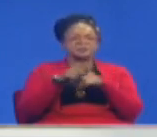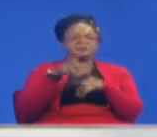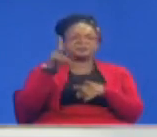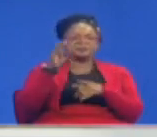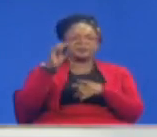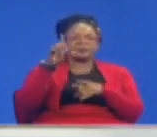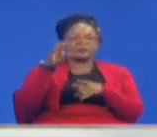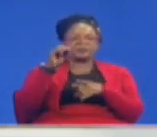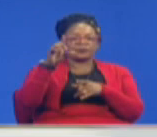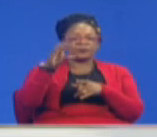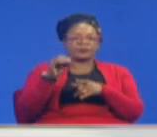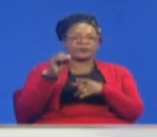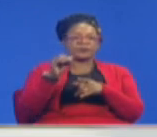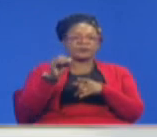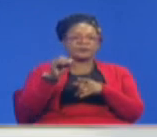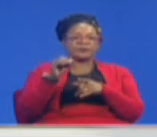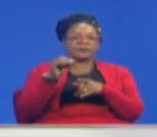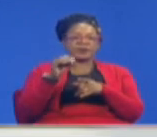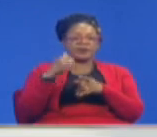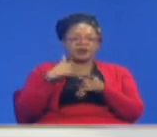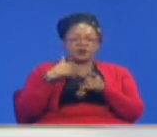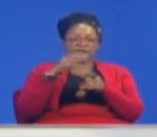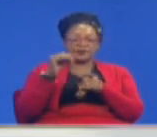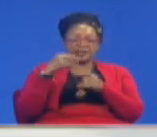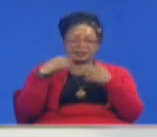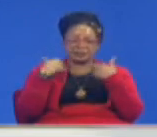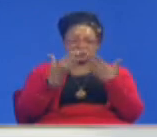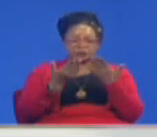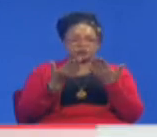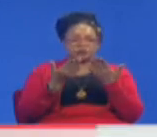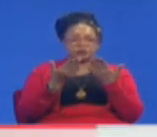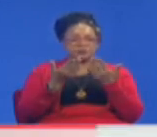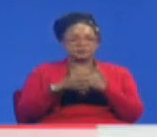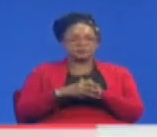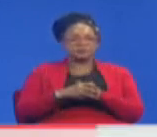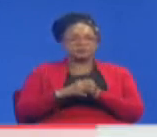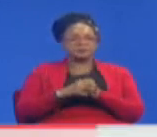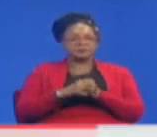ceremonial grounds, and he now files this report.